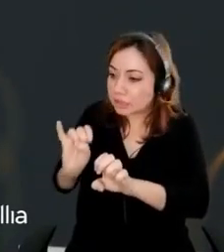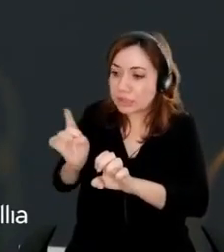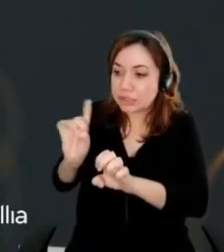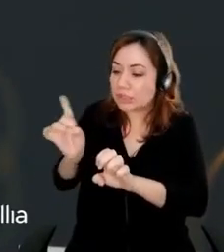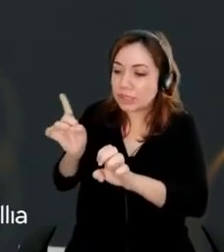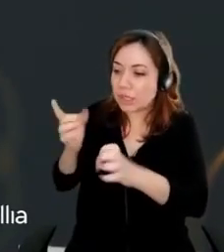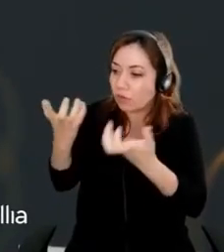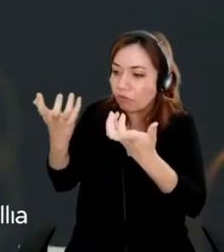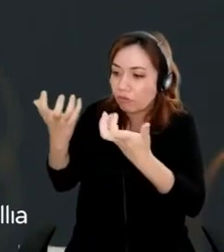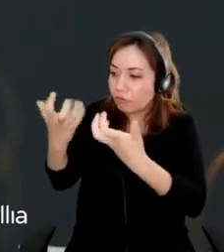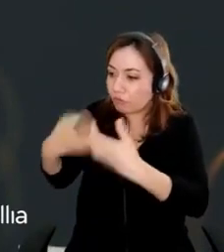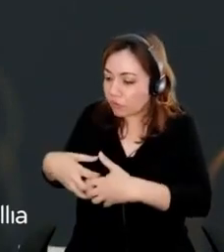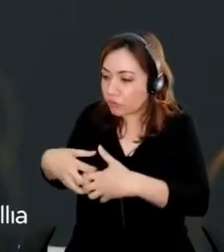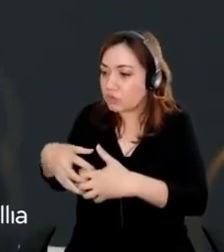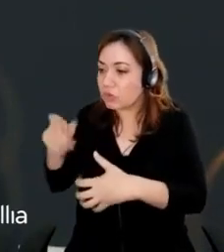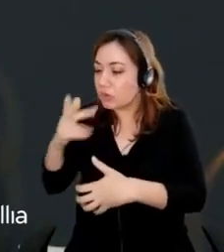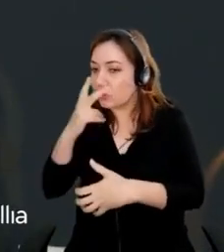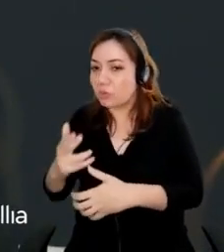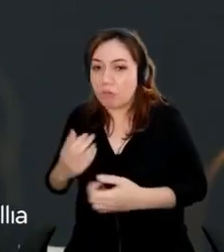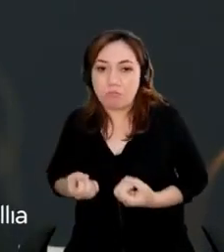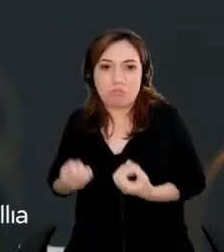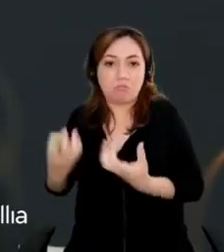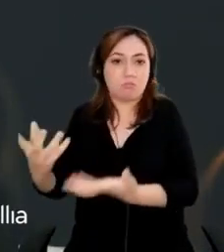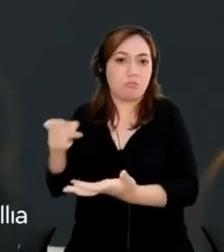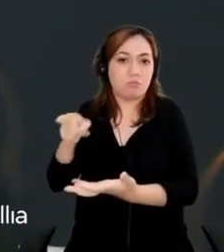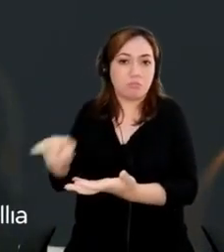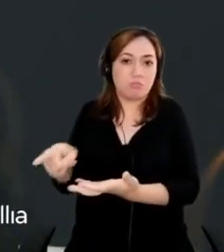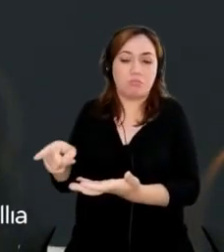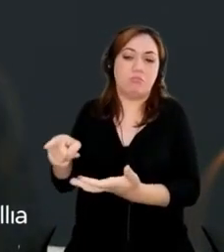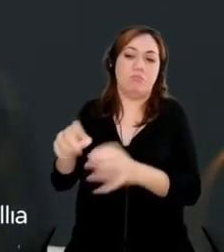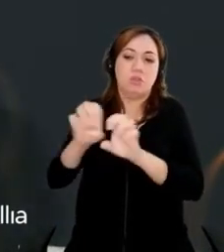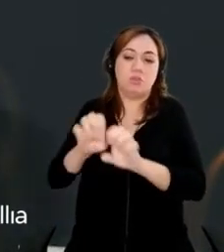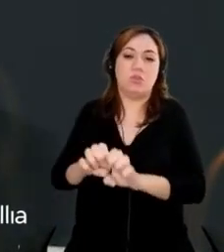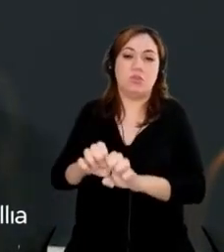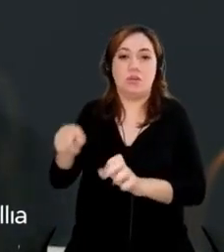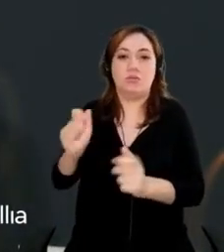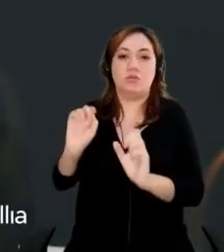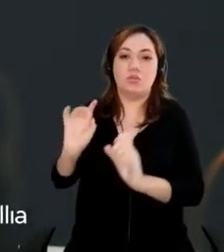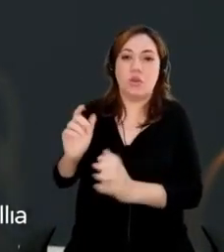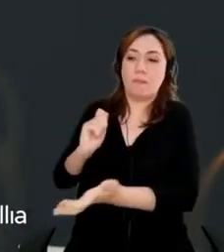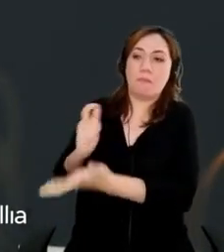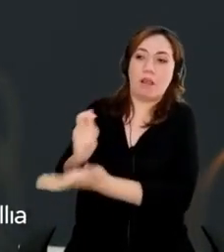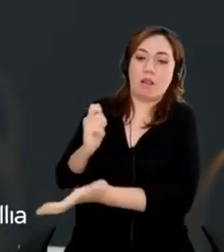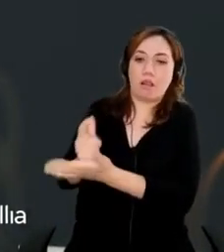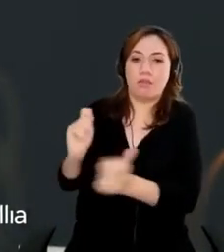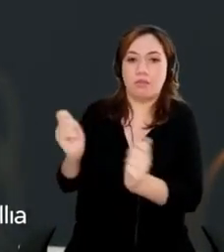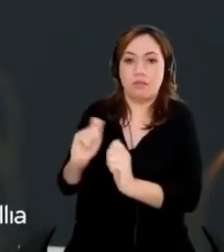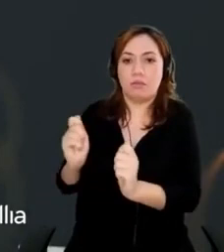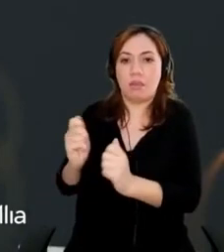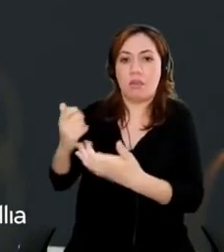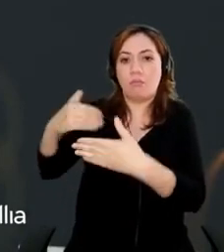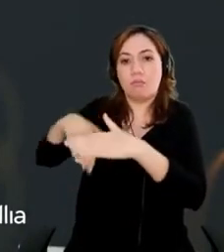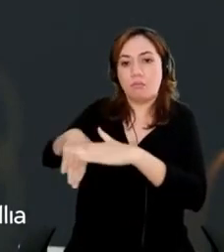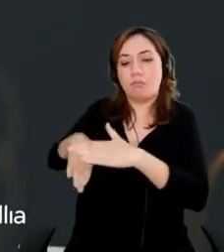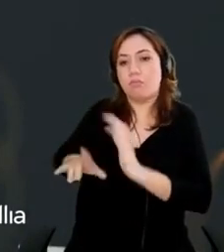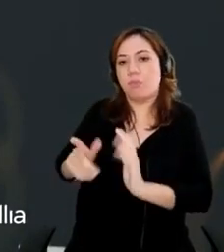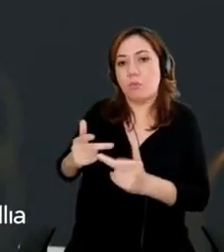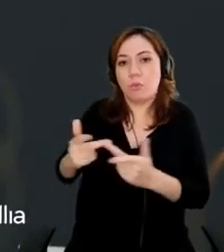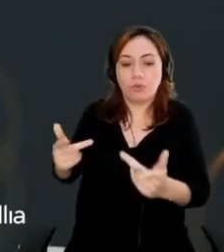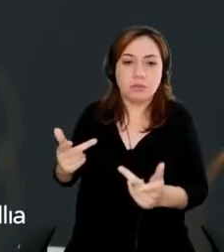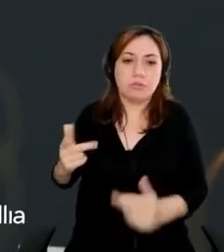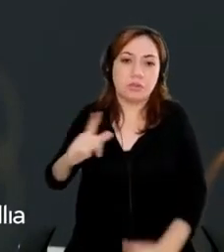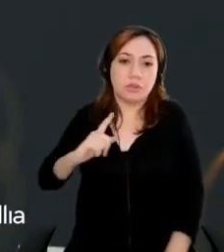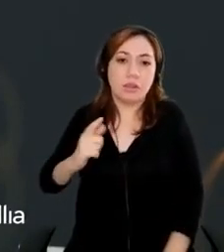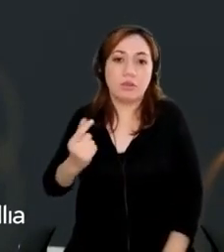and you stop paying for it, right? So you can back out of anything without a cost. If you make a mistake in deciding